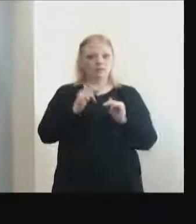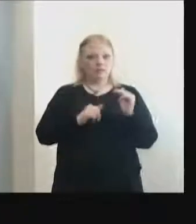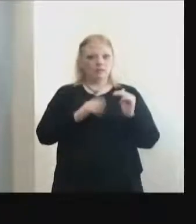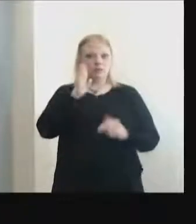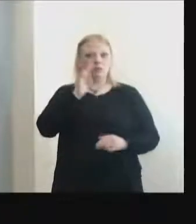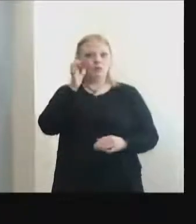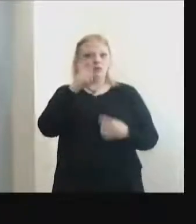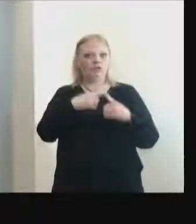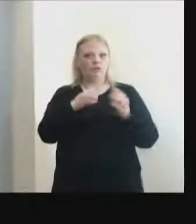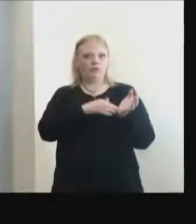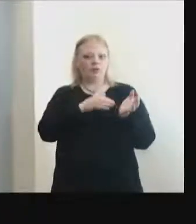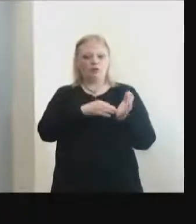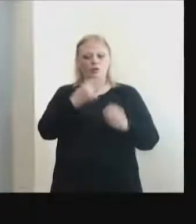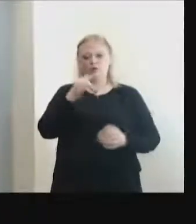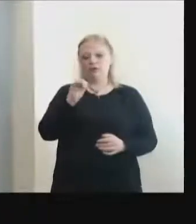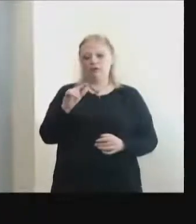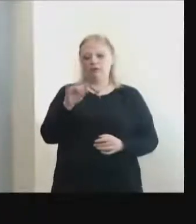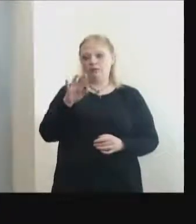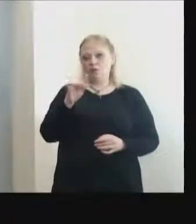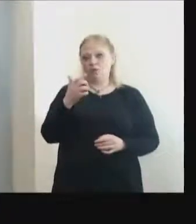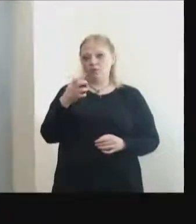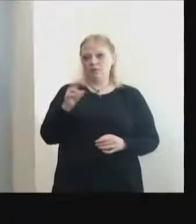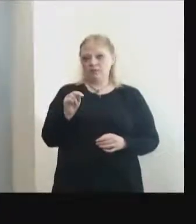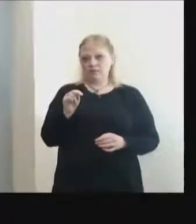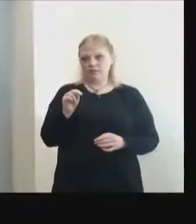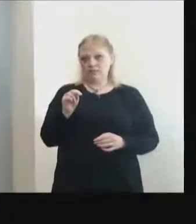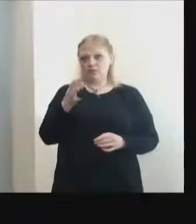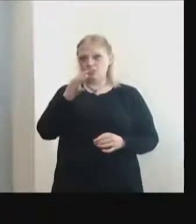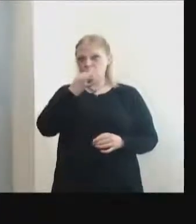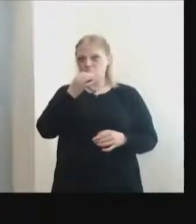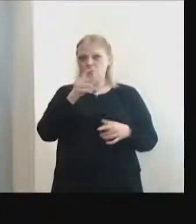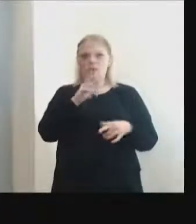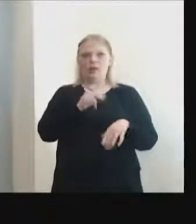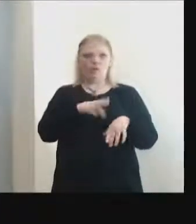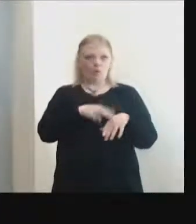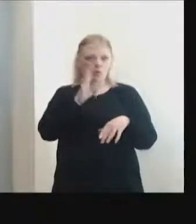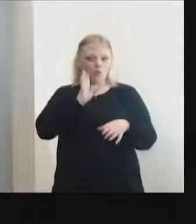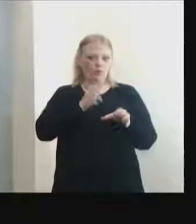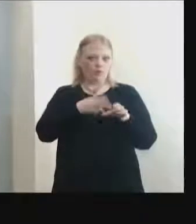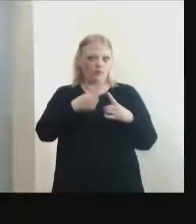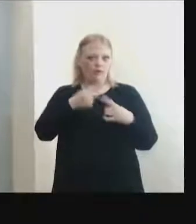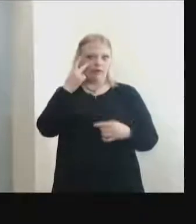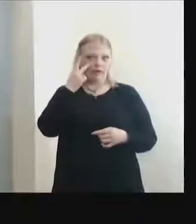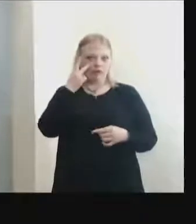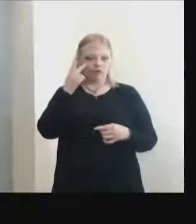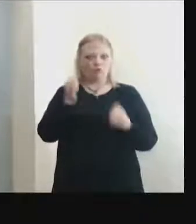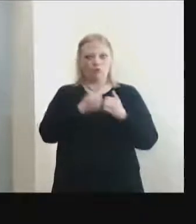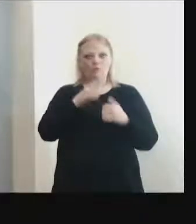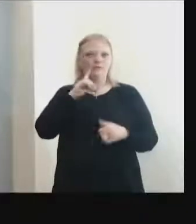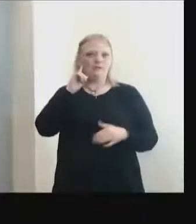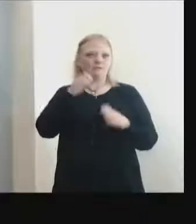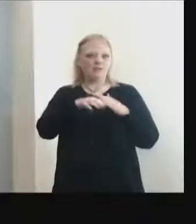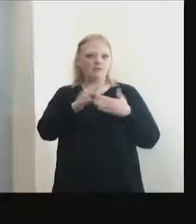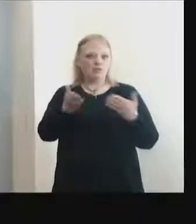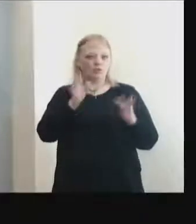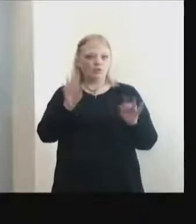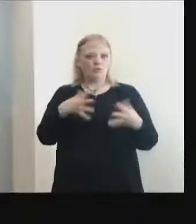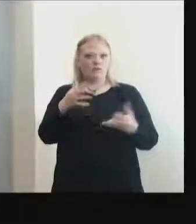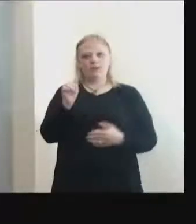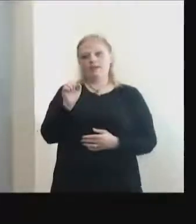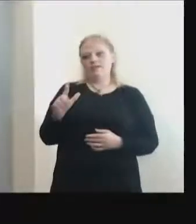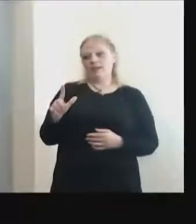hearing from Dr. Gail Burstein soon, and of course we're joined today by Kendra Schmidt from Deaf Access Services to provide the American Sign